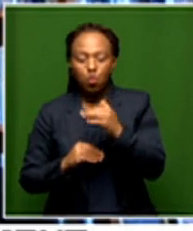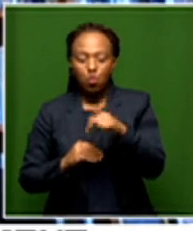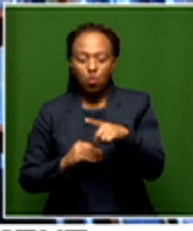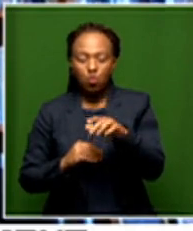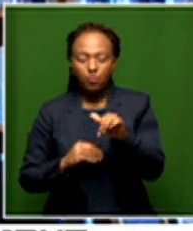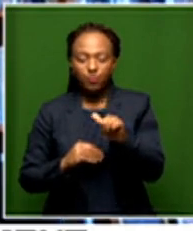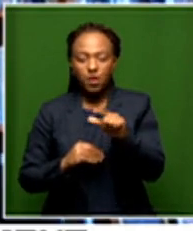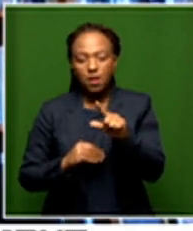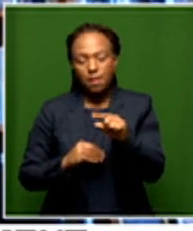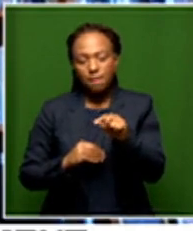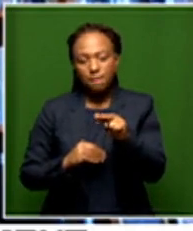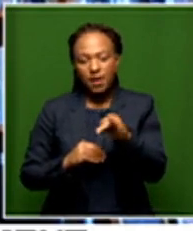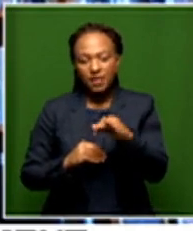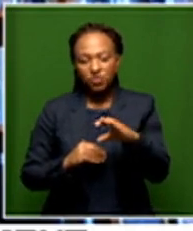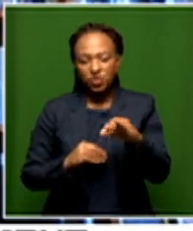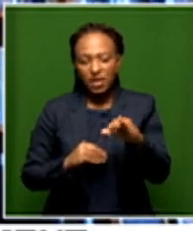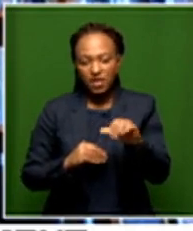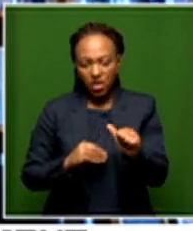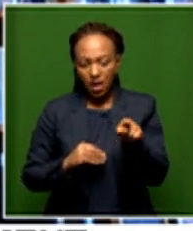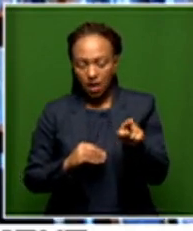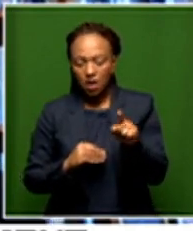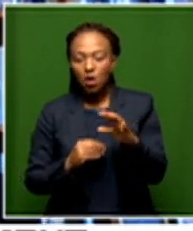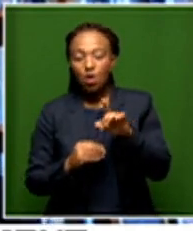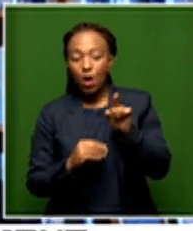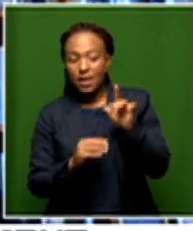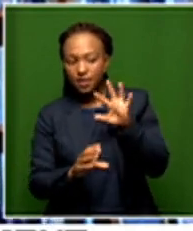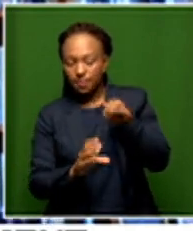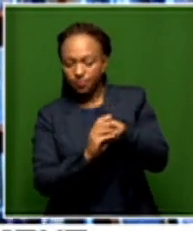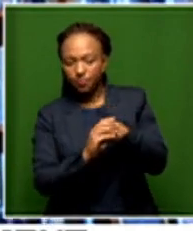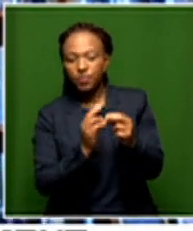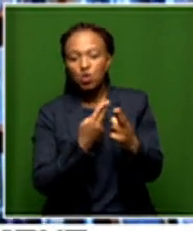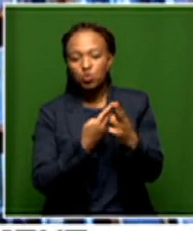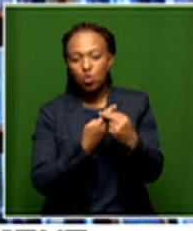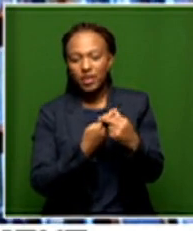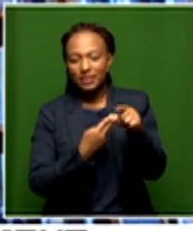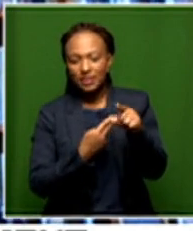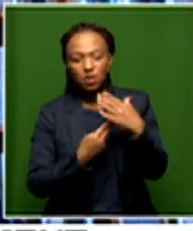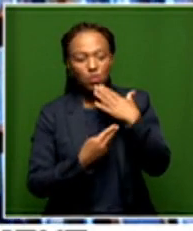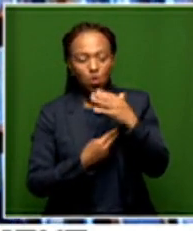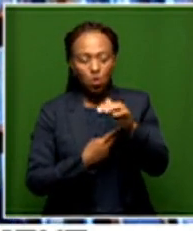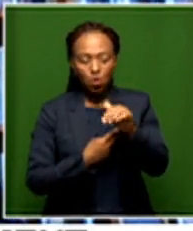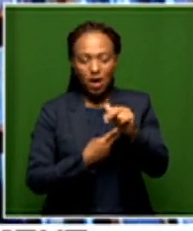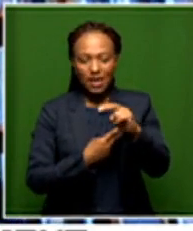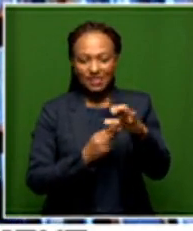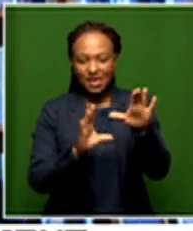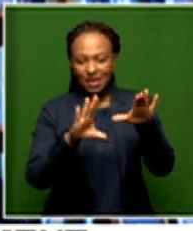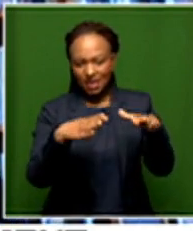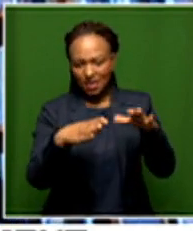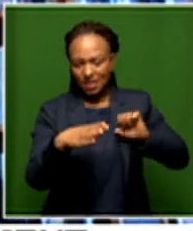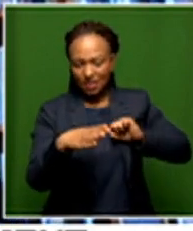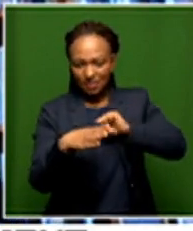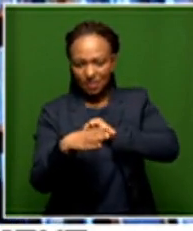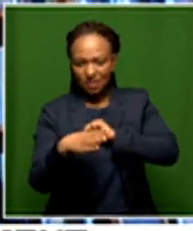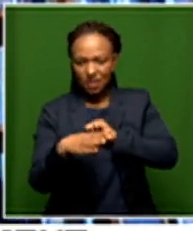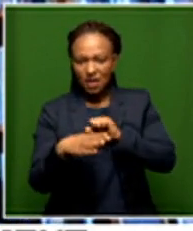deployees of a unit that is all ANC deployees. So